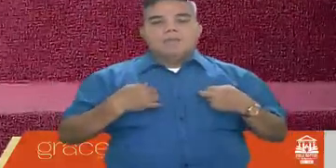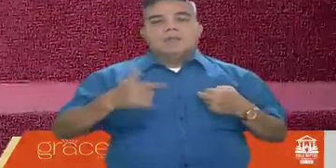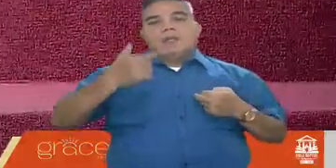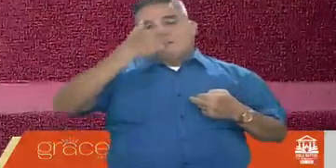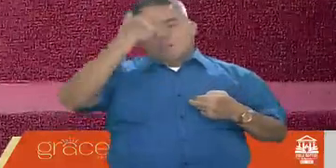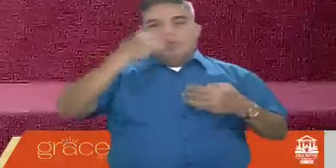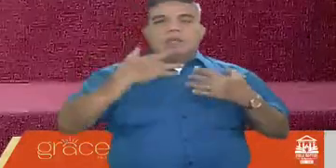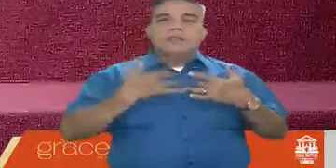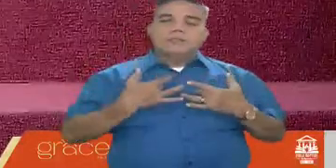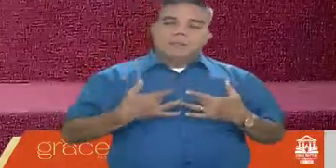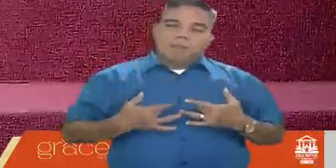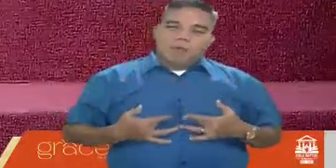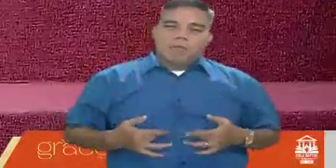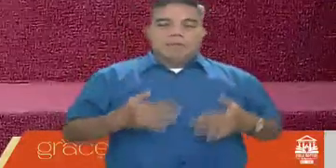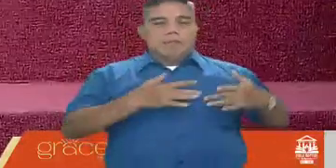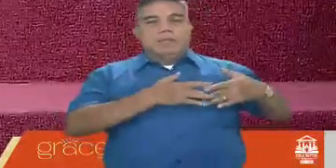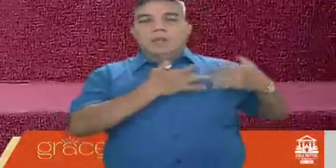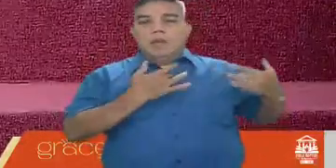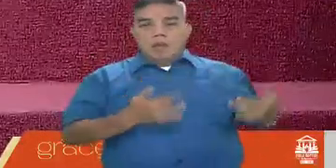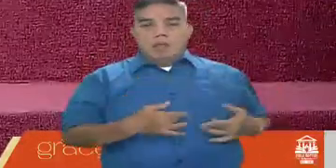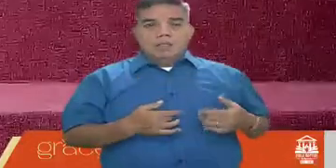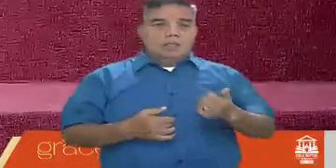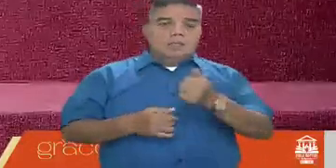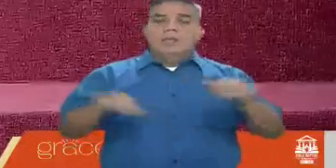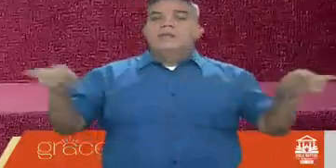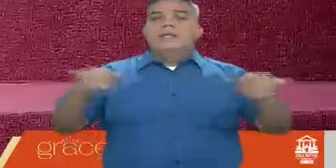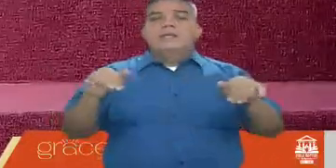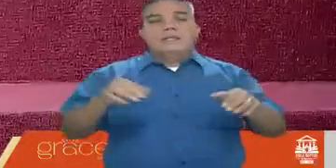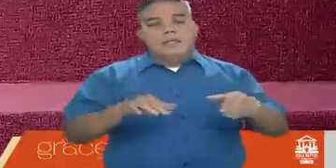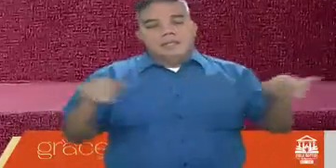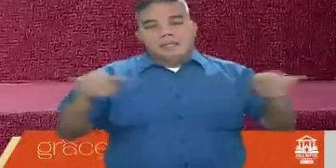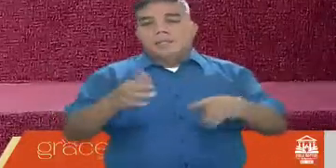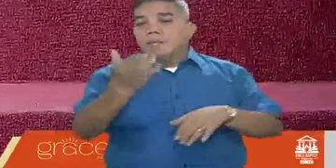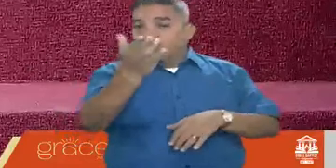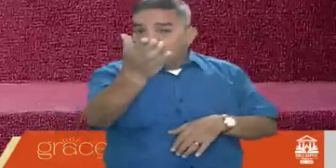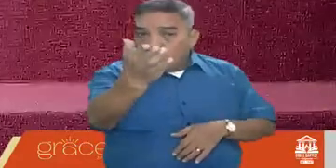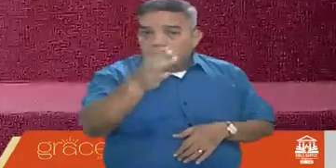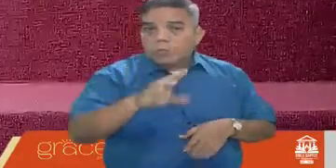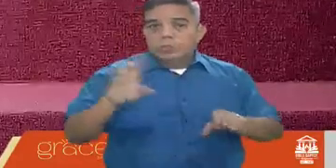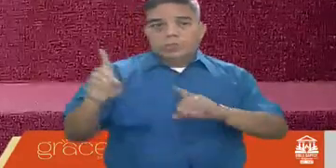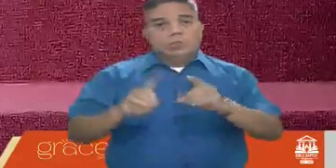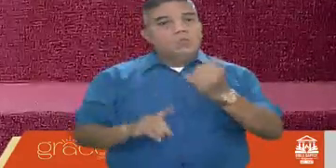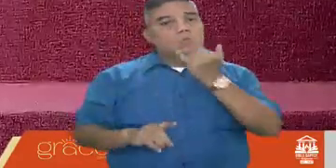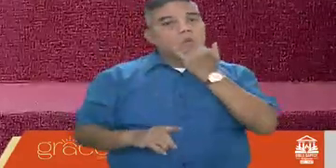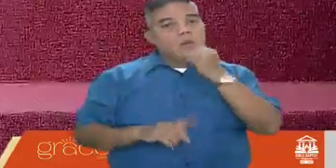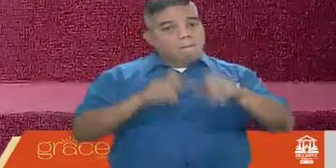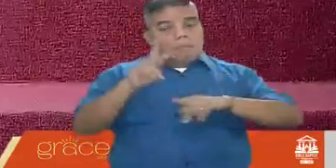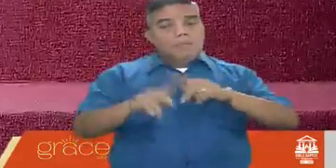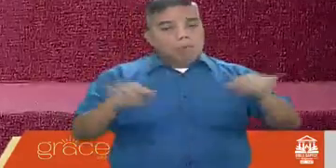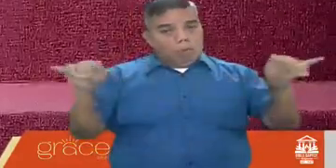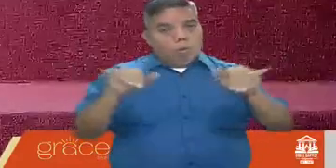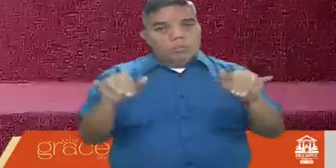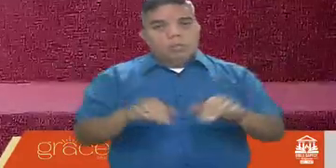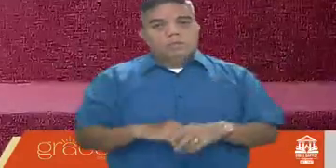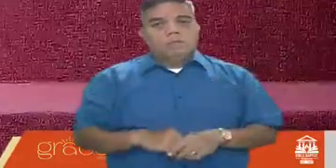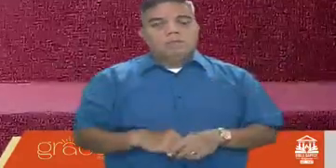caused some disappointments in their hearts. In the same way also that you have wronged people